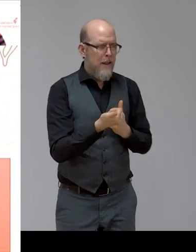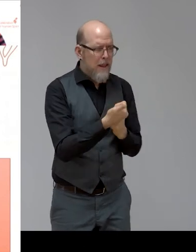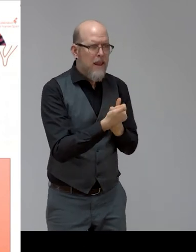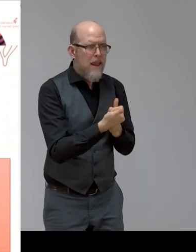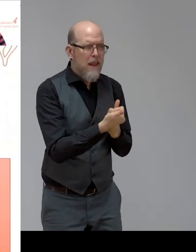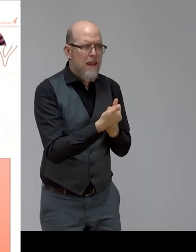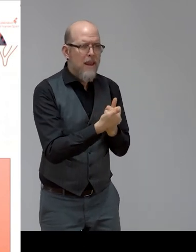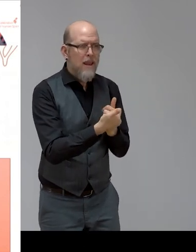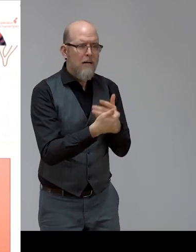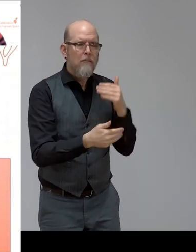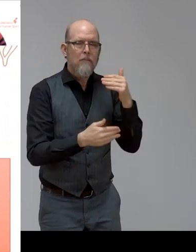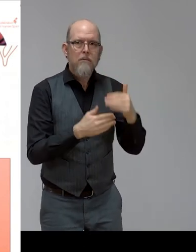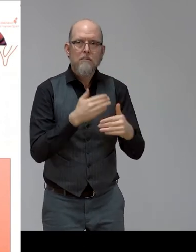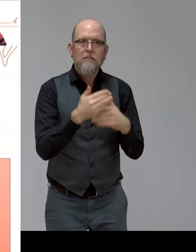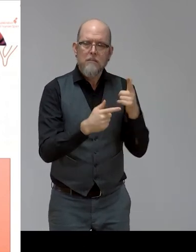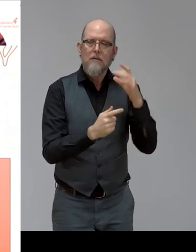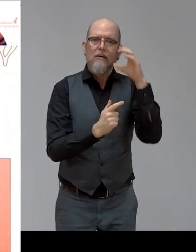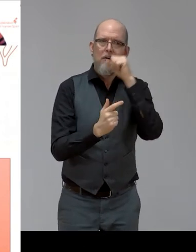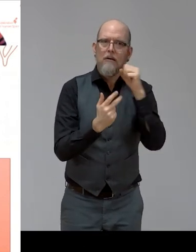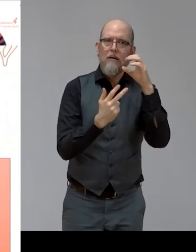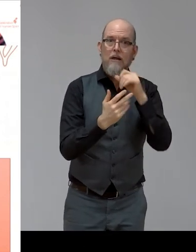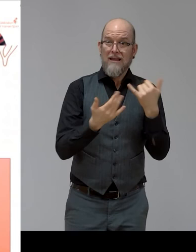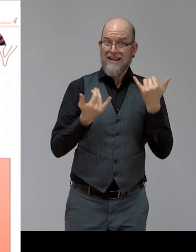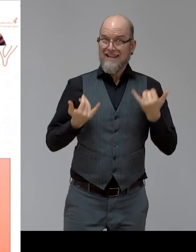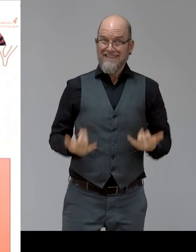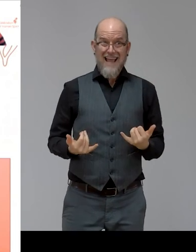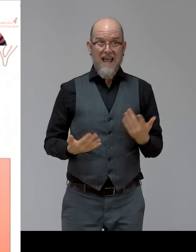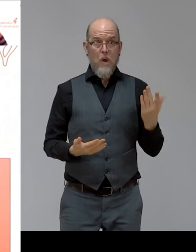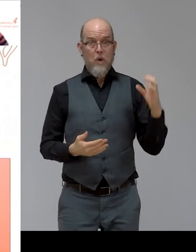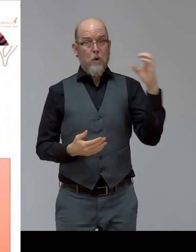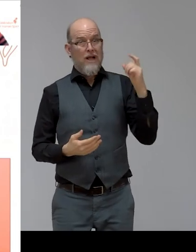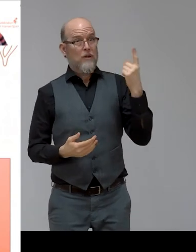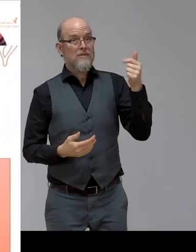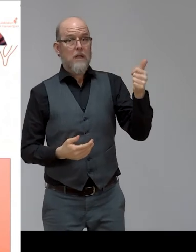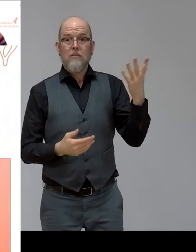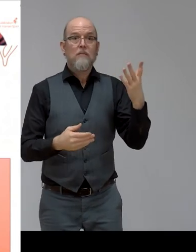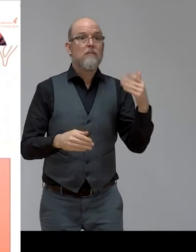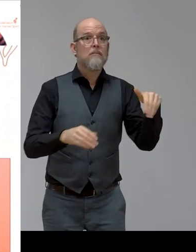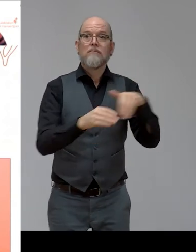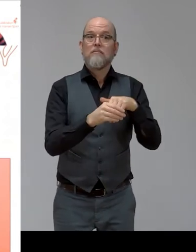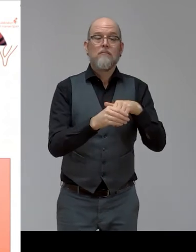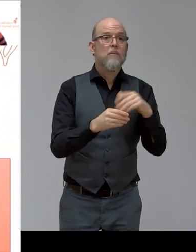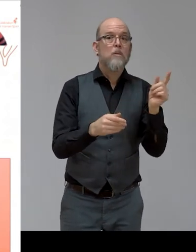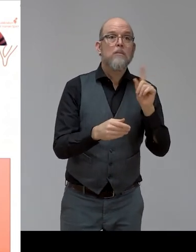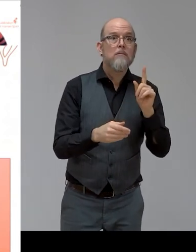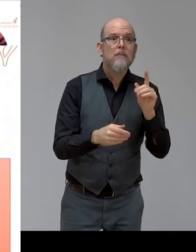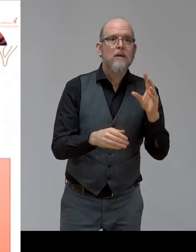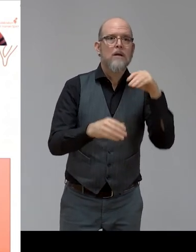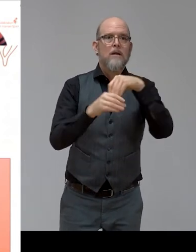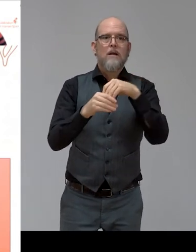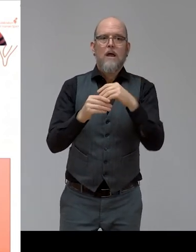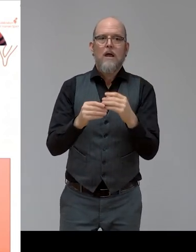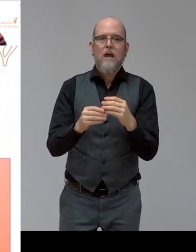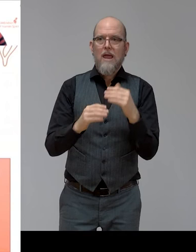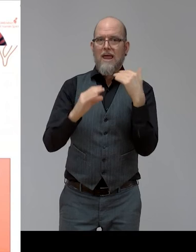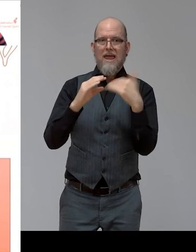that he had gained, today Cornelius works as a spam management executive in one of the reputed email companies. Today he